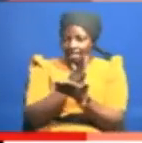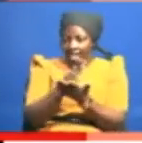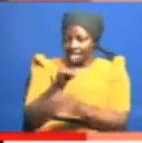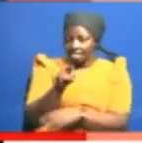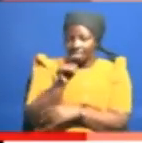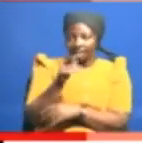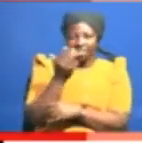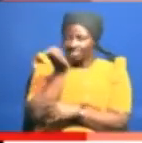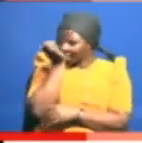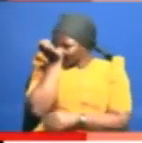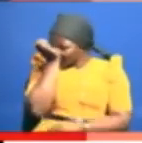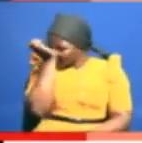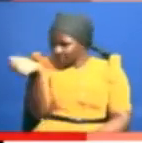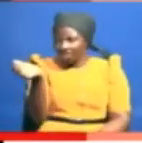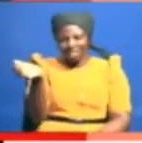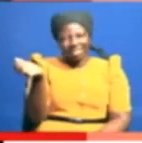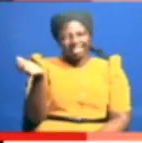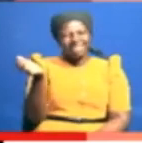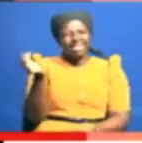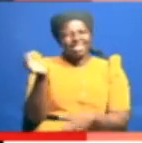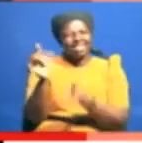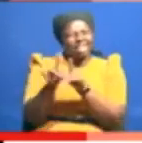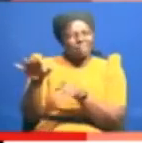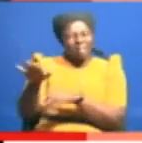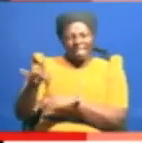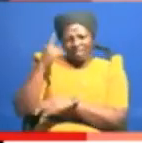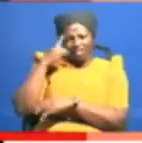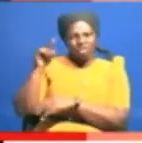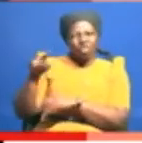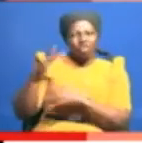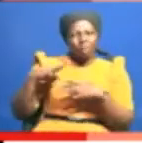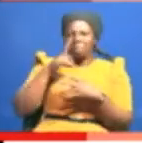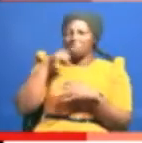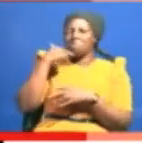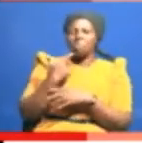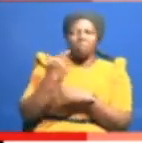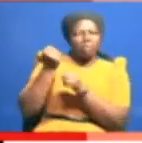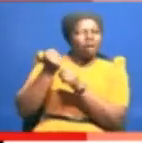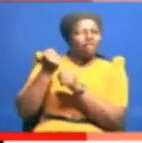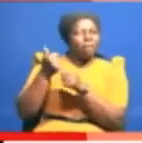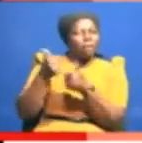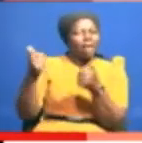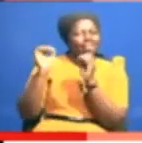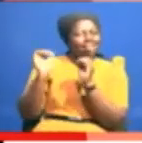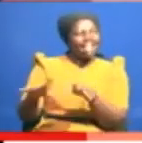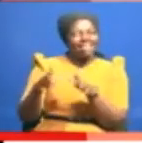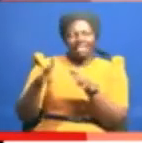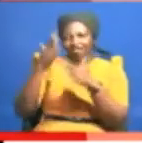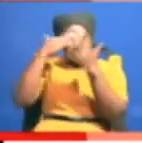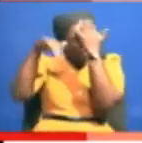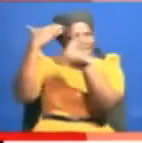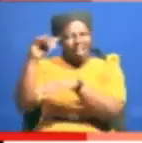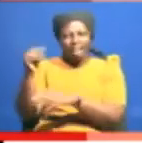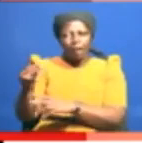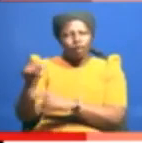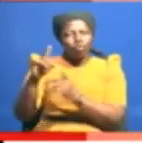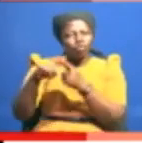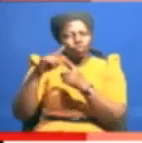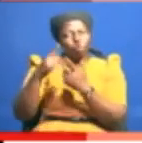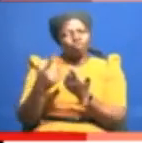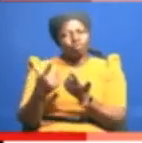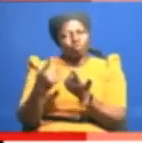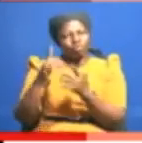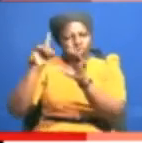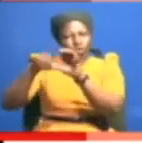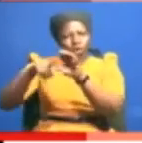as, you know, an area for those who did not do well to qualify to university, which is a very wrong misconception. Mm-hmm. So as it